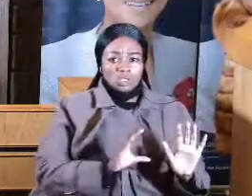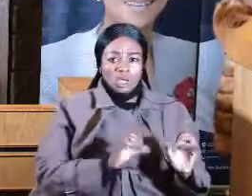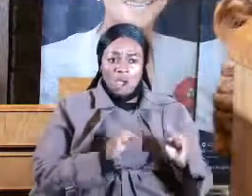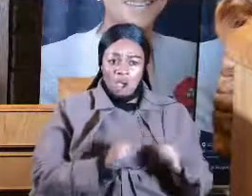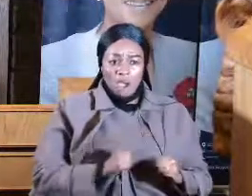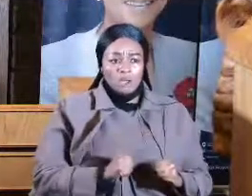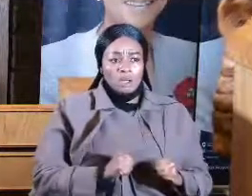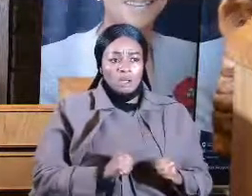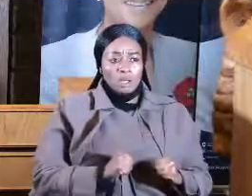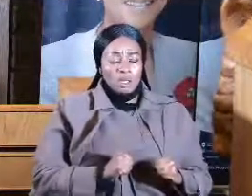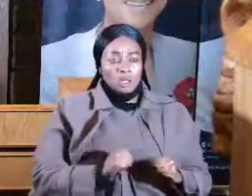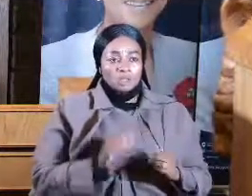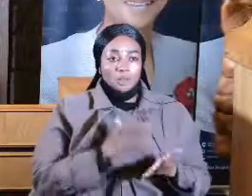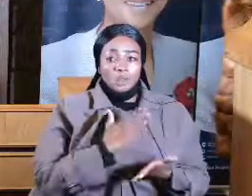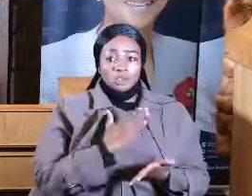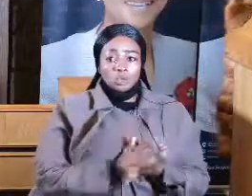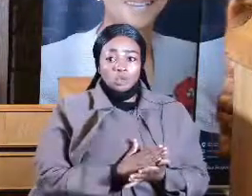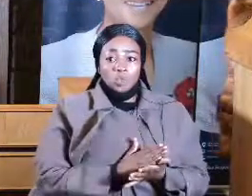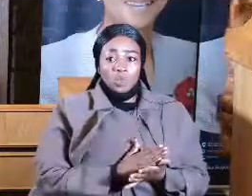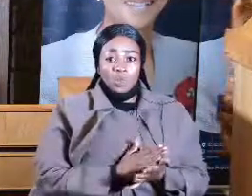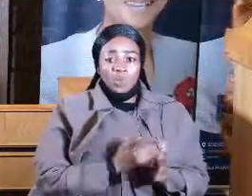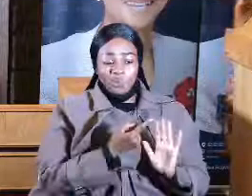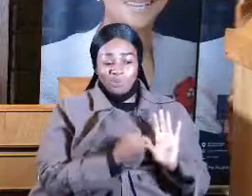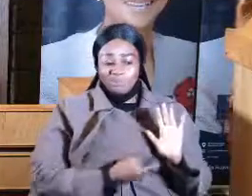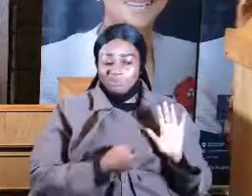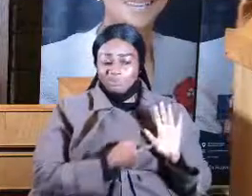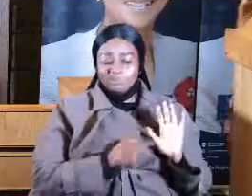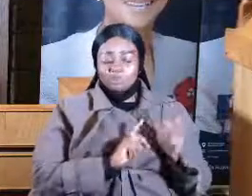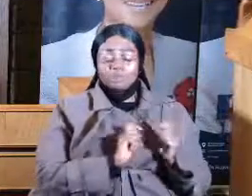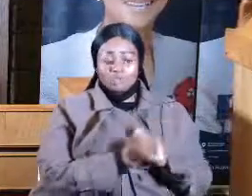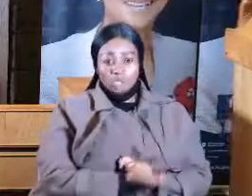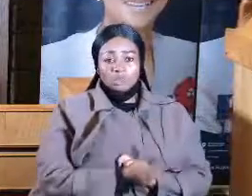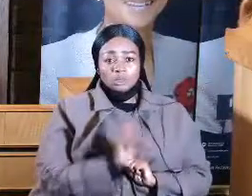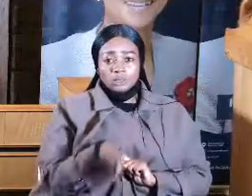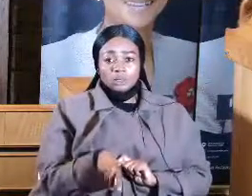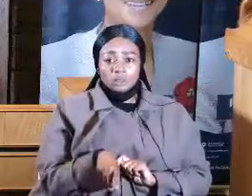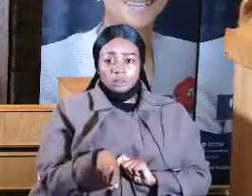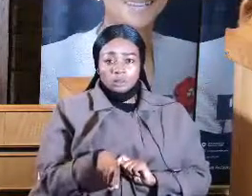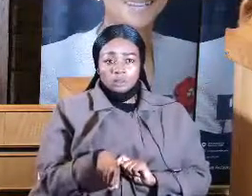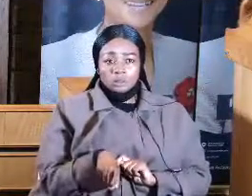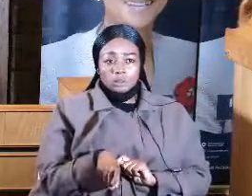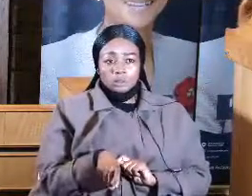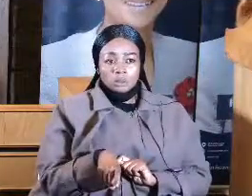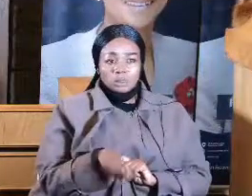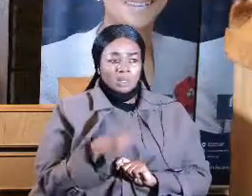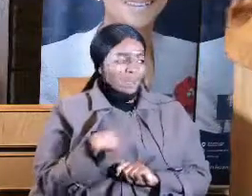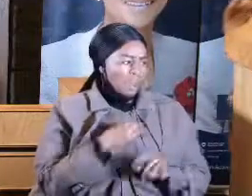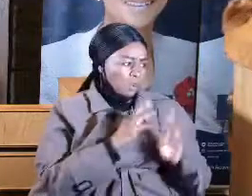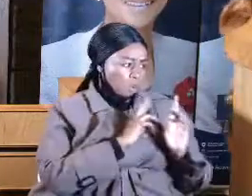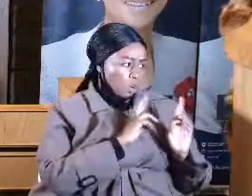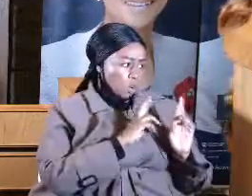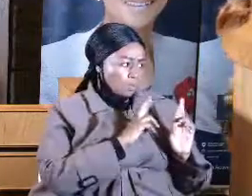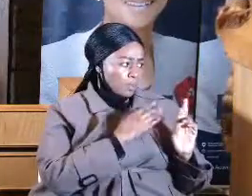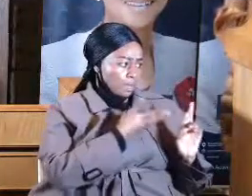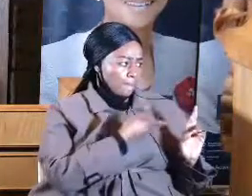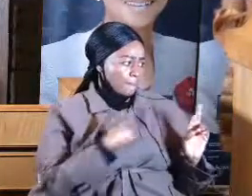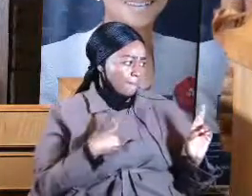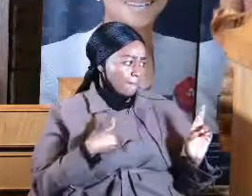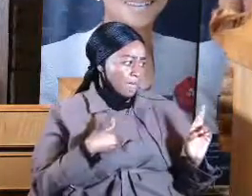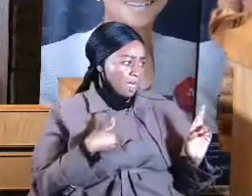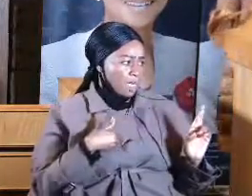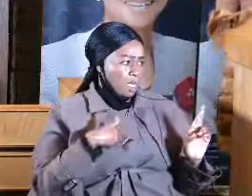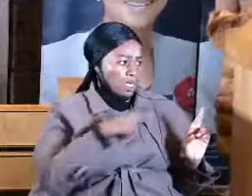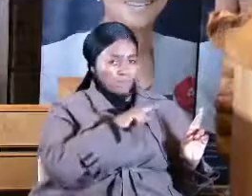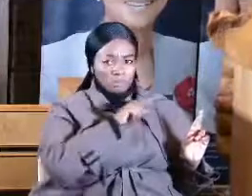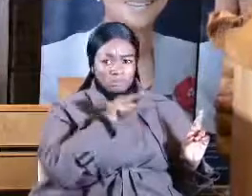sure that these horrible stories are changing. I was hoping, Mekerol, that no one in this meeting